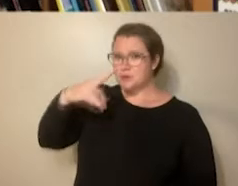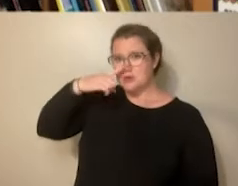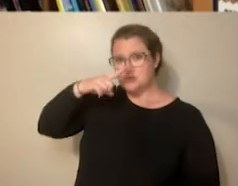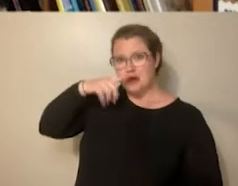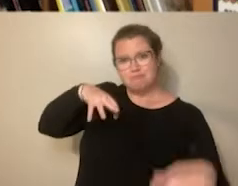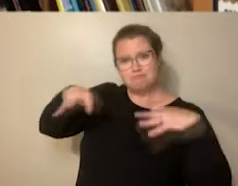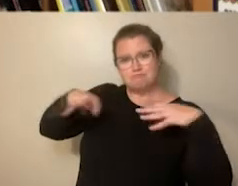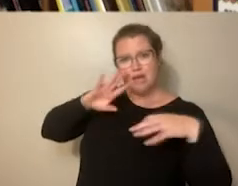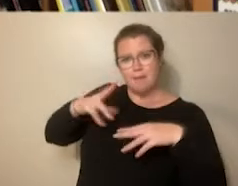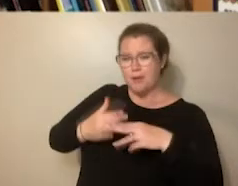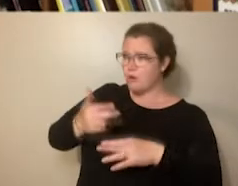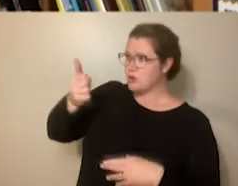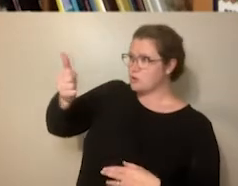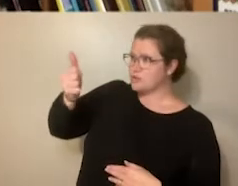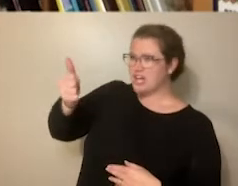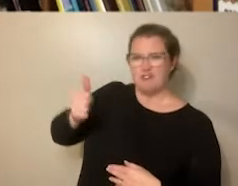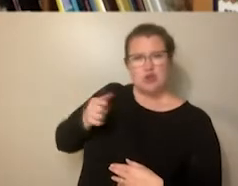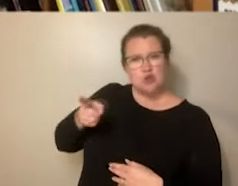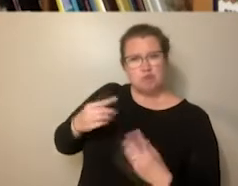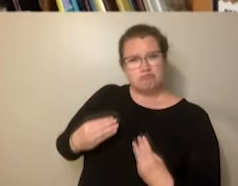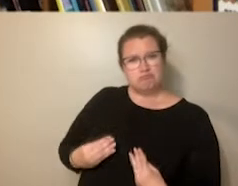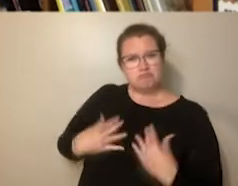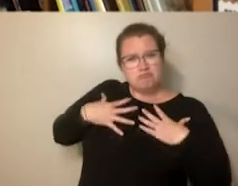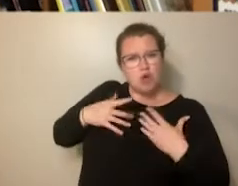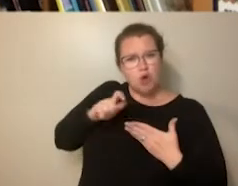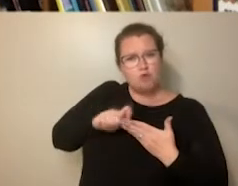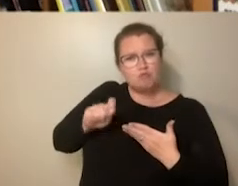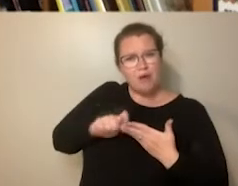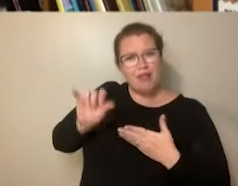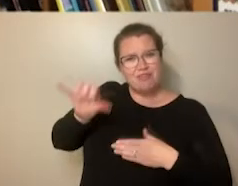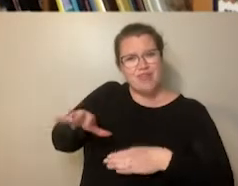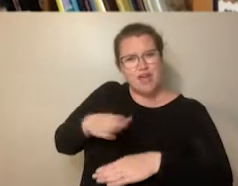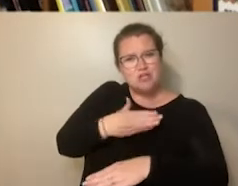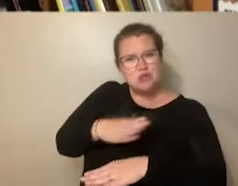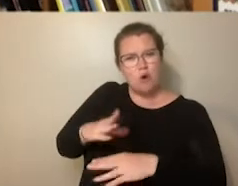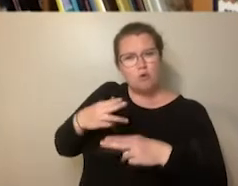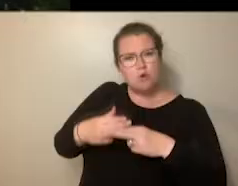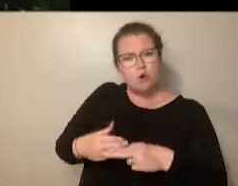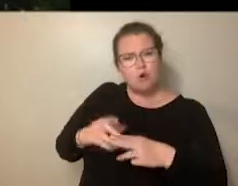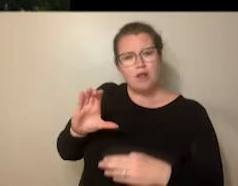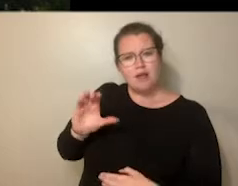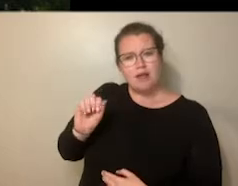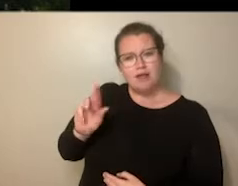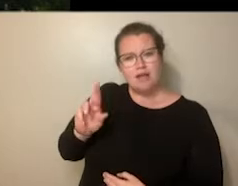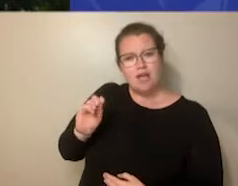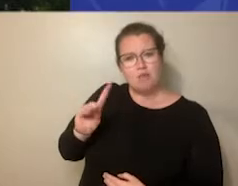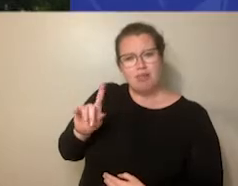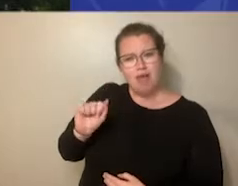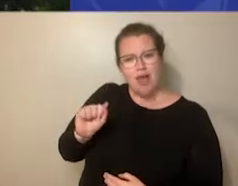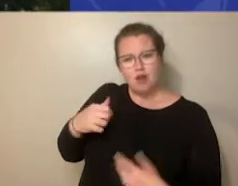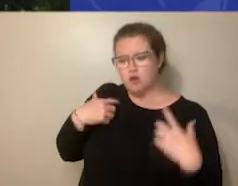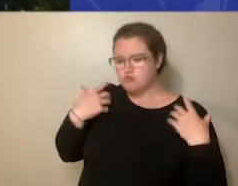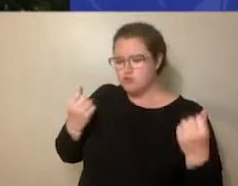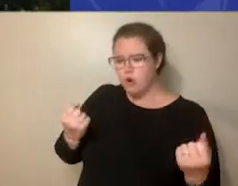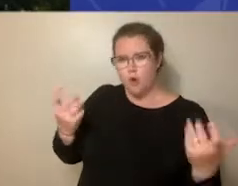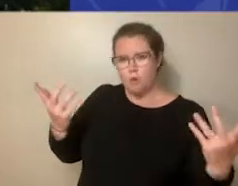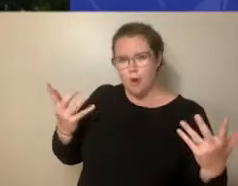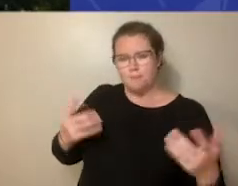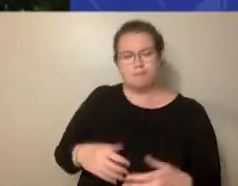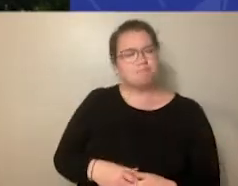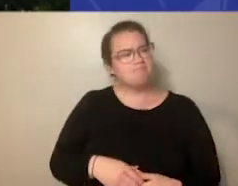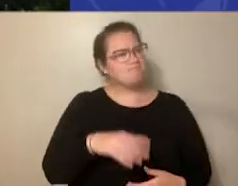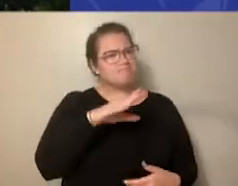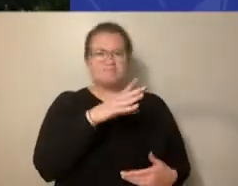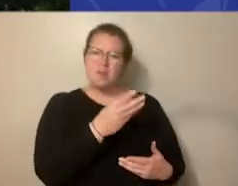about yourself and what was the inspiration behind writing your song, Carolina Strong? I would have to say there was a couple things